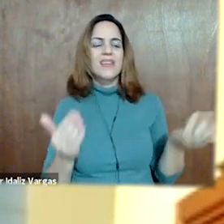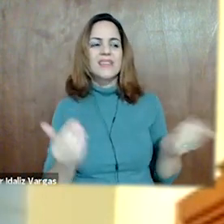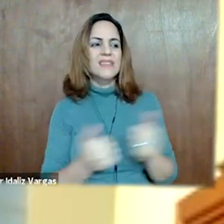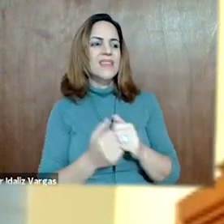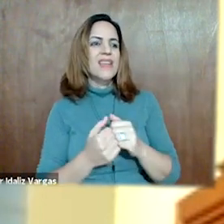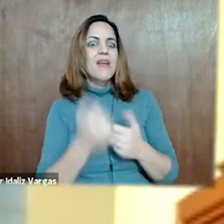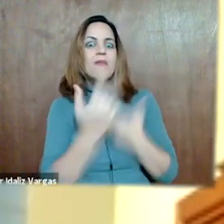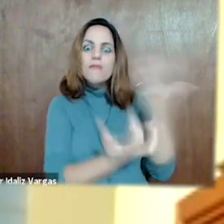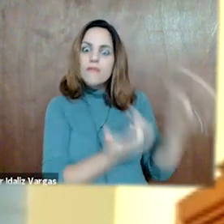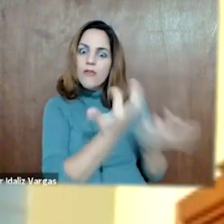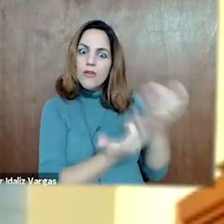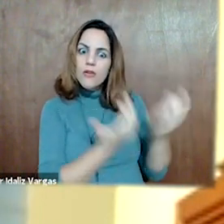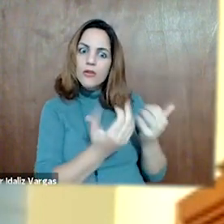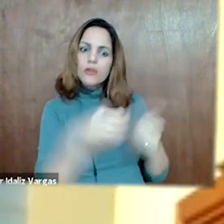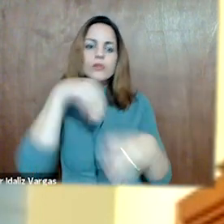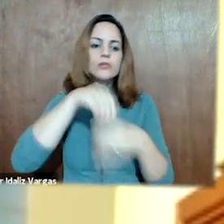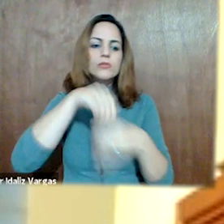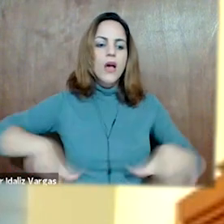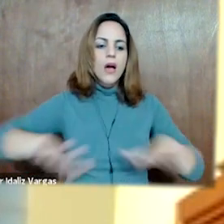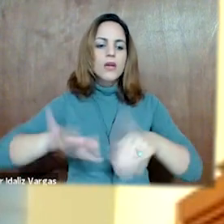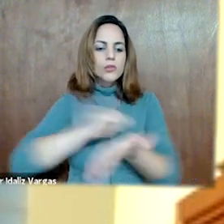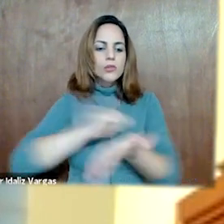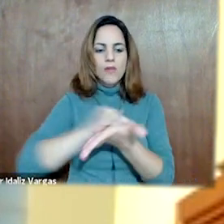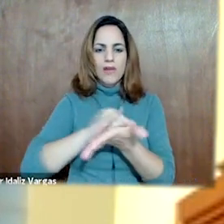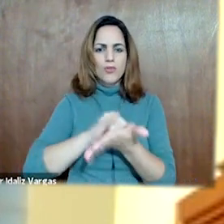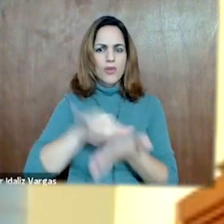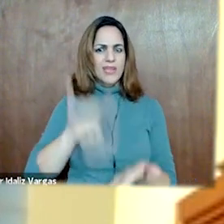so that's an experience that,